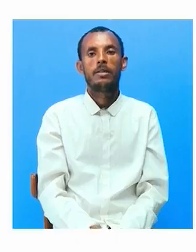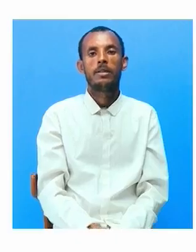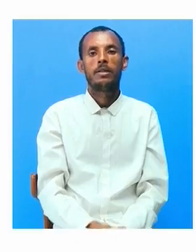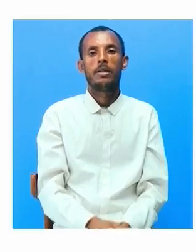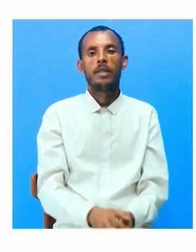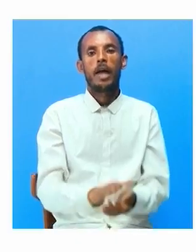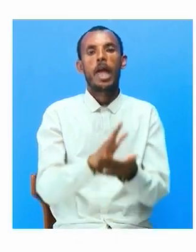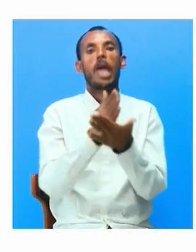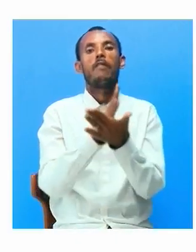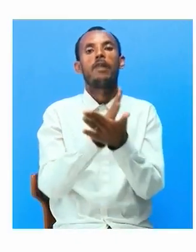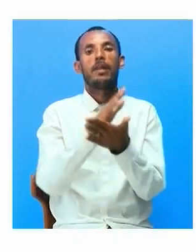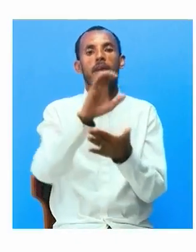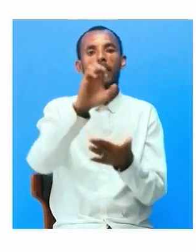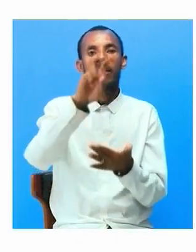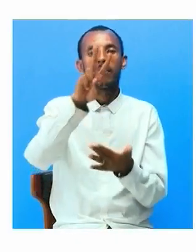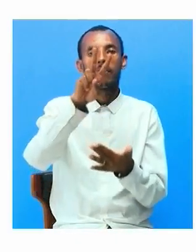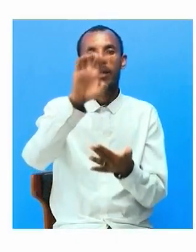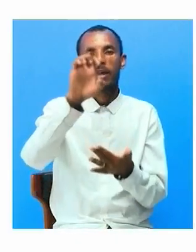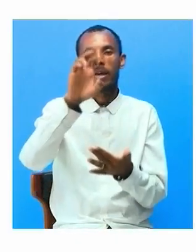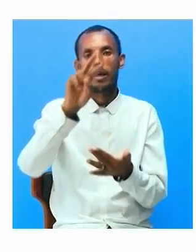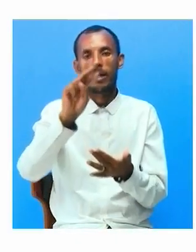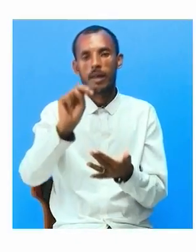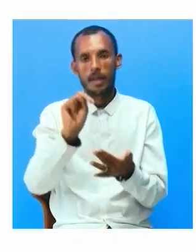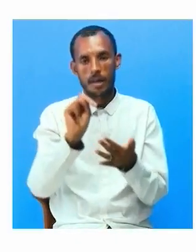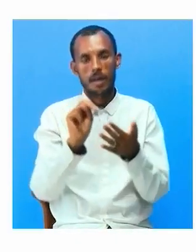even negative